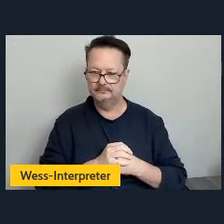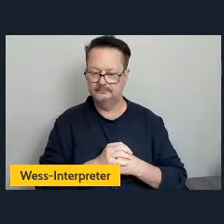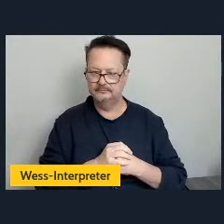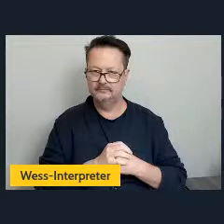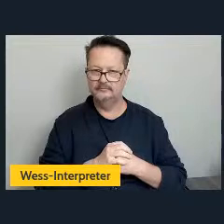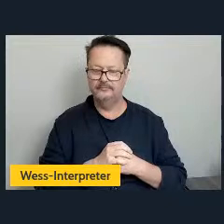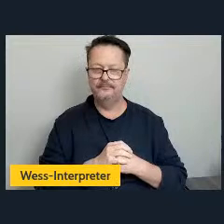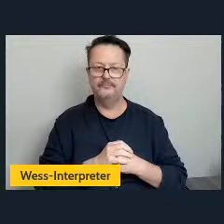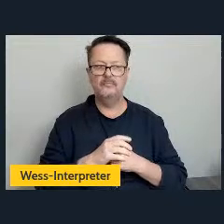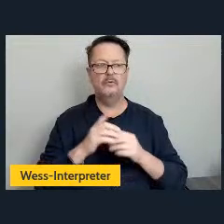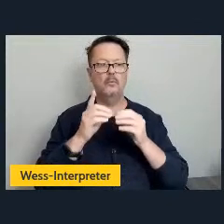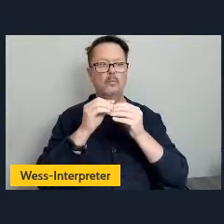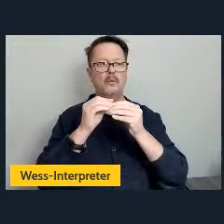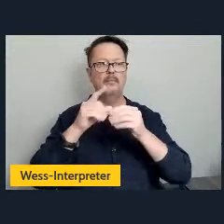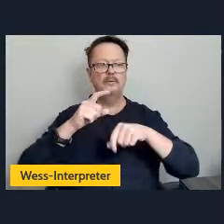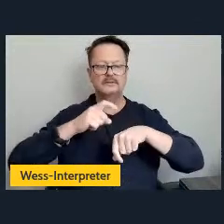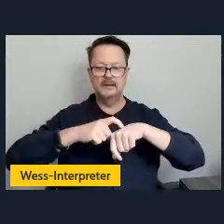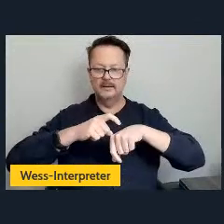One more time.